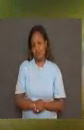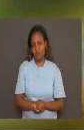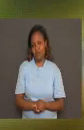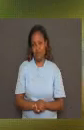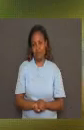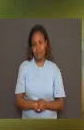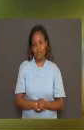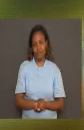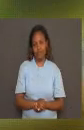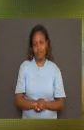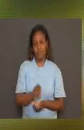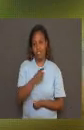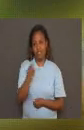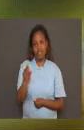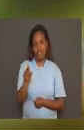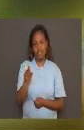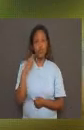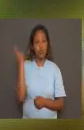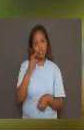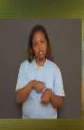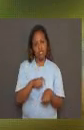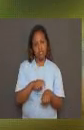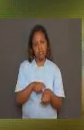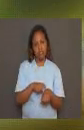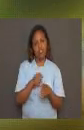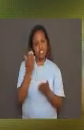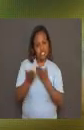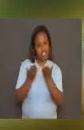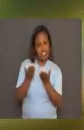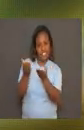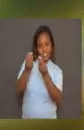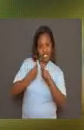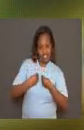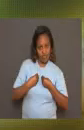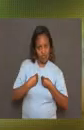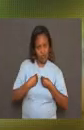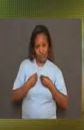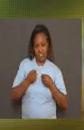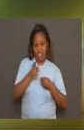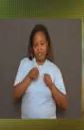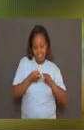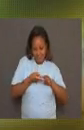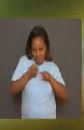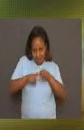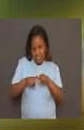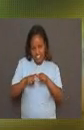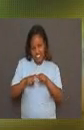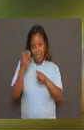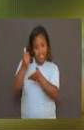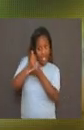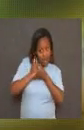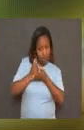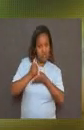Instead, you will offer your services in return for the